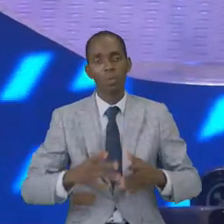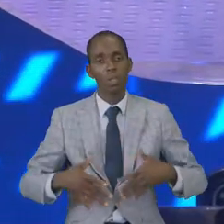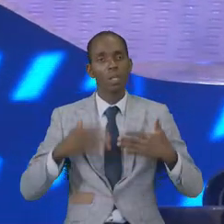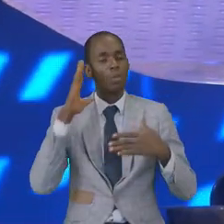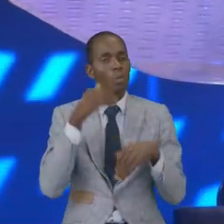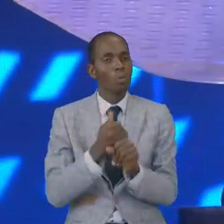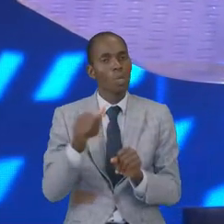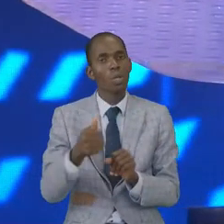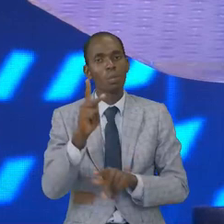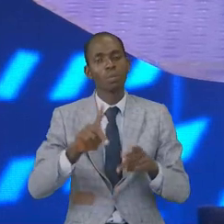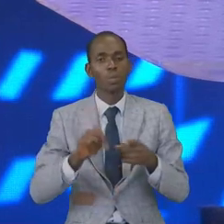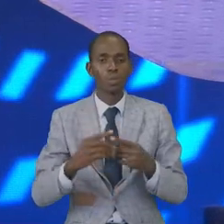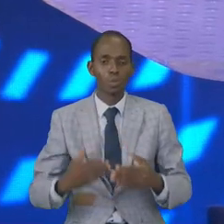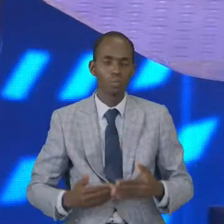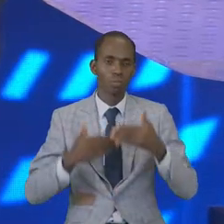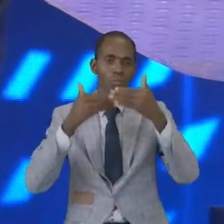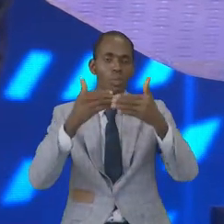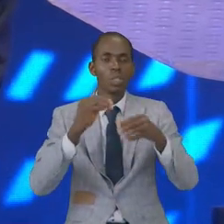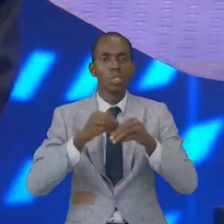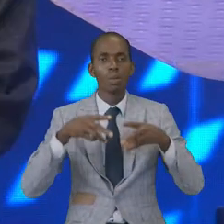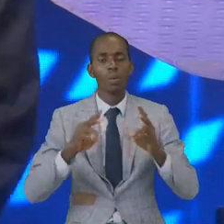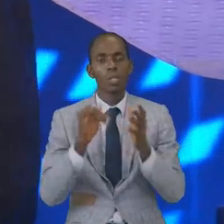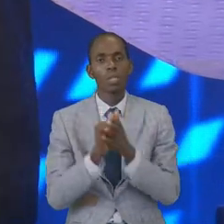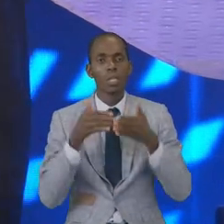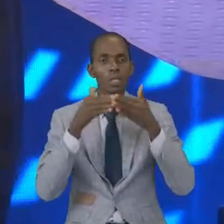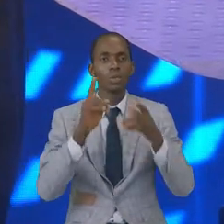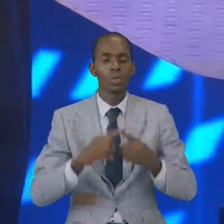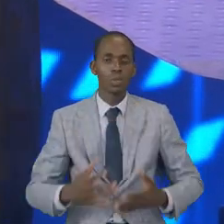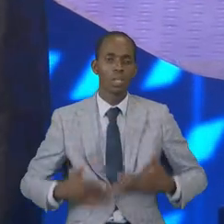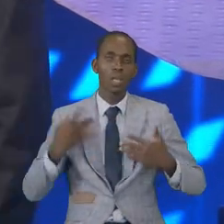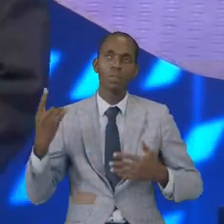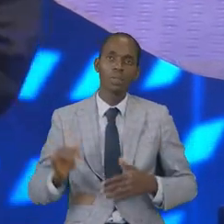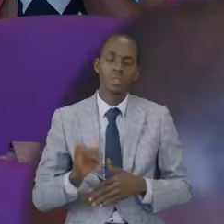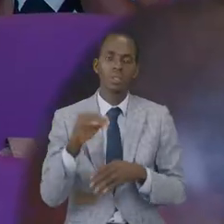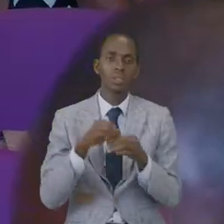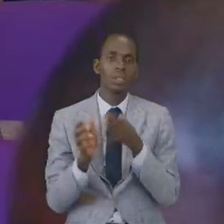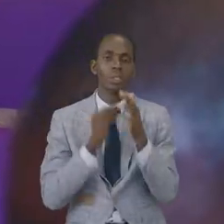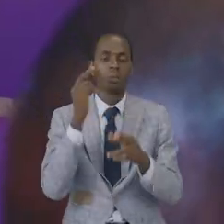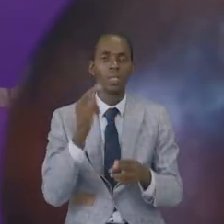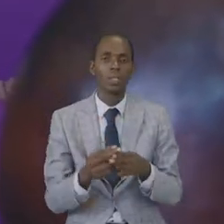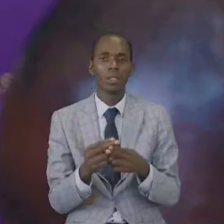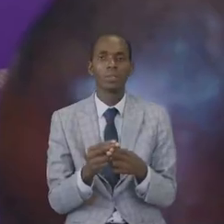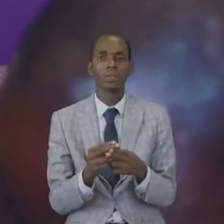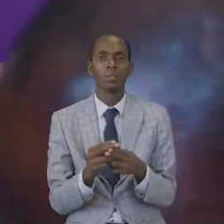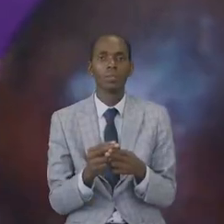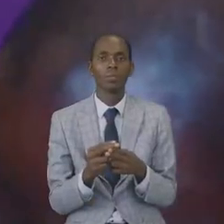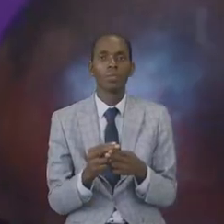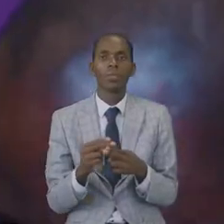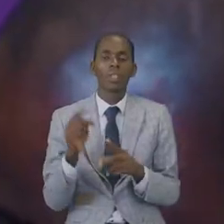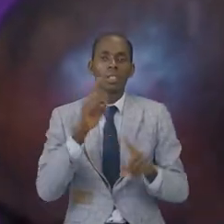move forward in the path that leads unto life eternal, in Jesus' name.